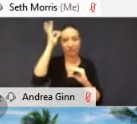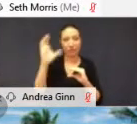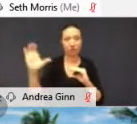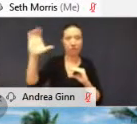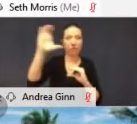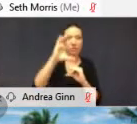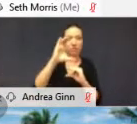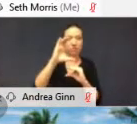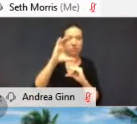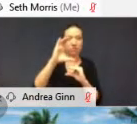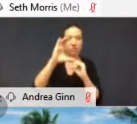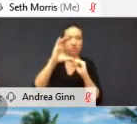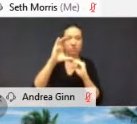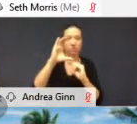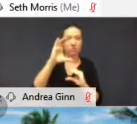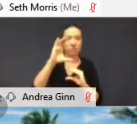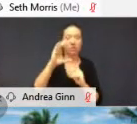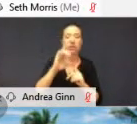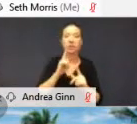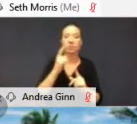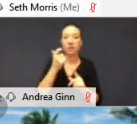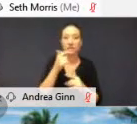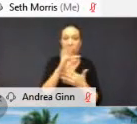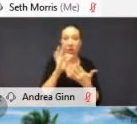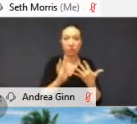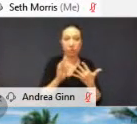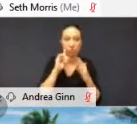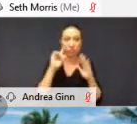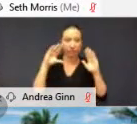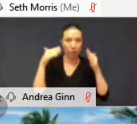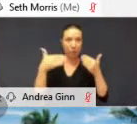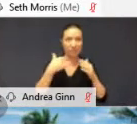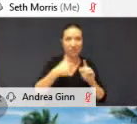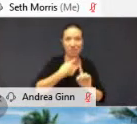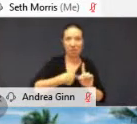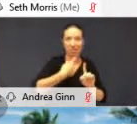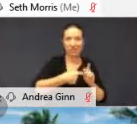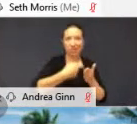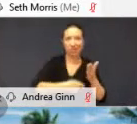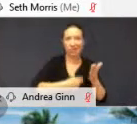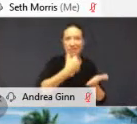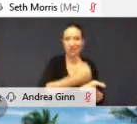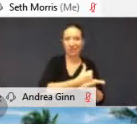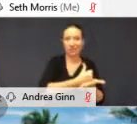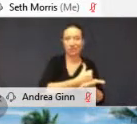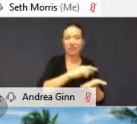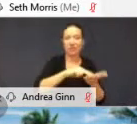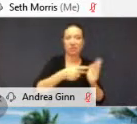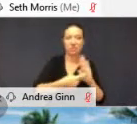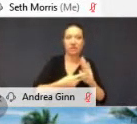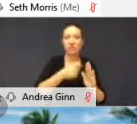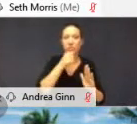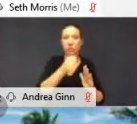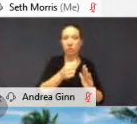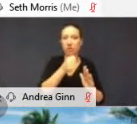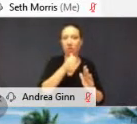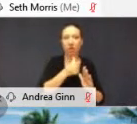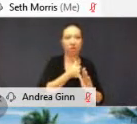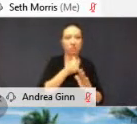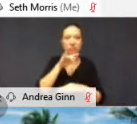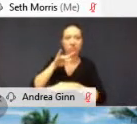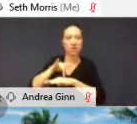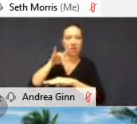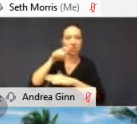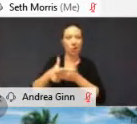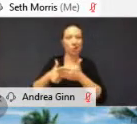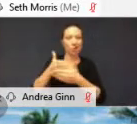Because this option focuses on premium assistance, we wouldn't do anything to the cost sharing assistance under